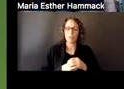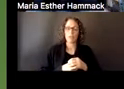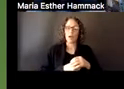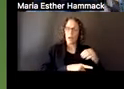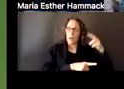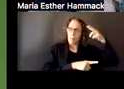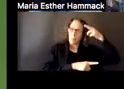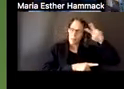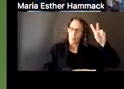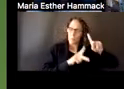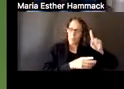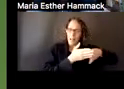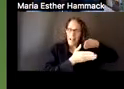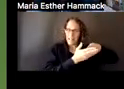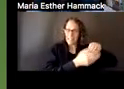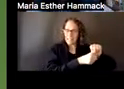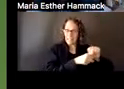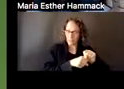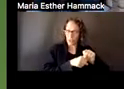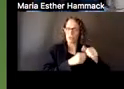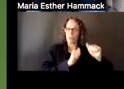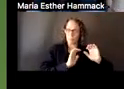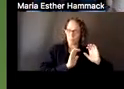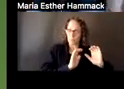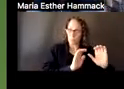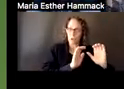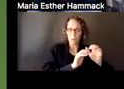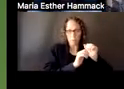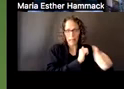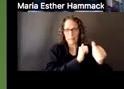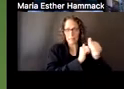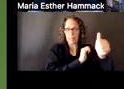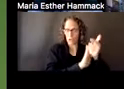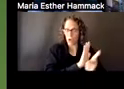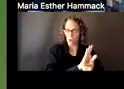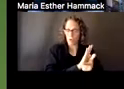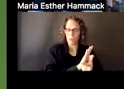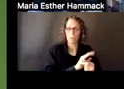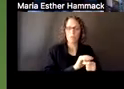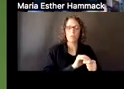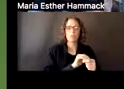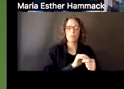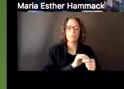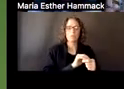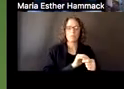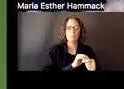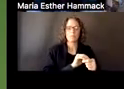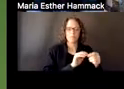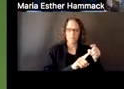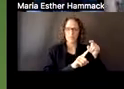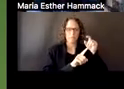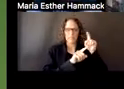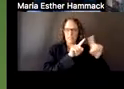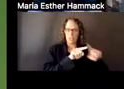this legislation that we've seen, you know, in Mexico, taking shape in Mexico federally and